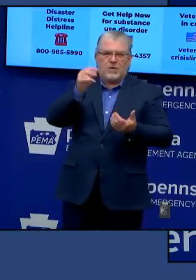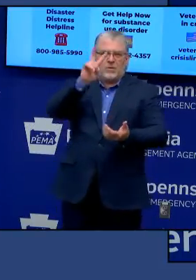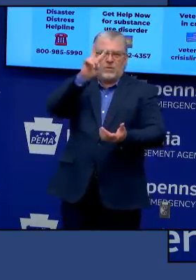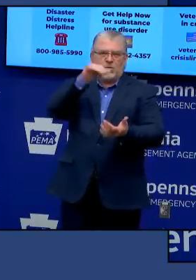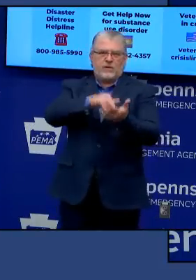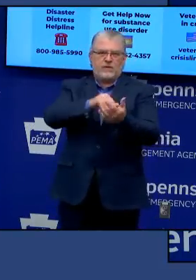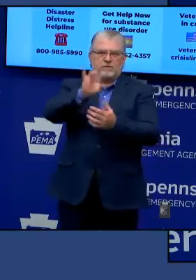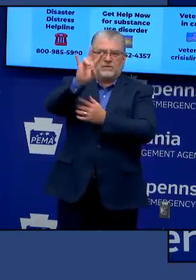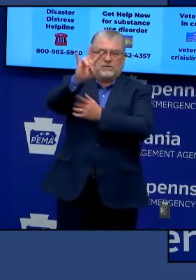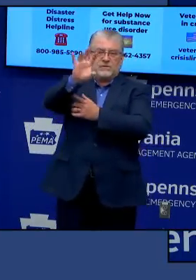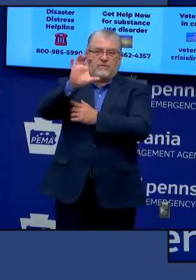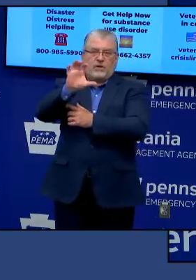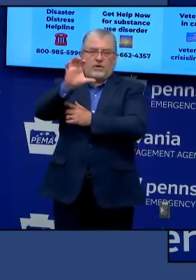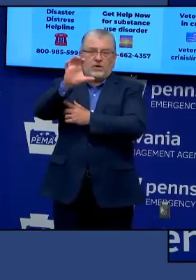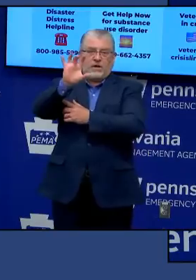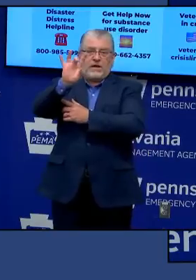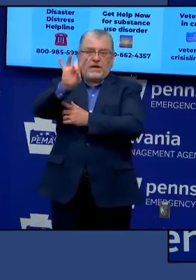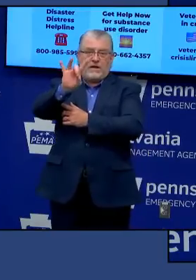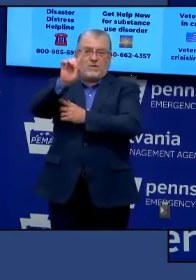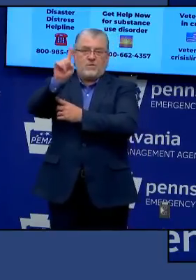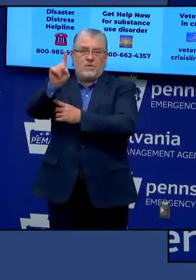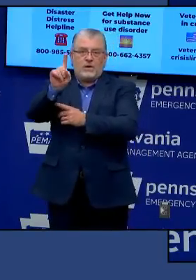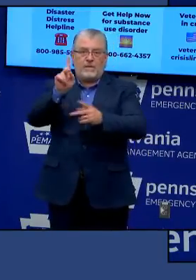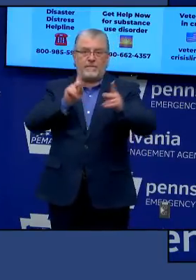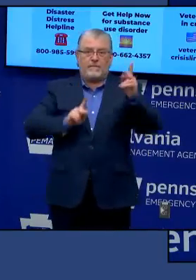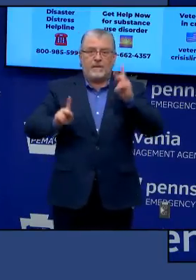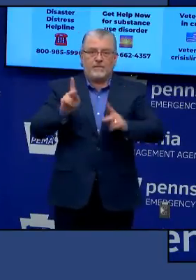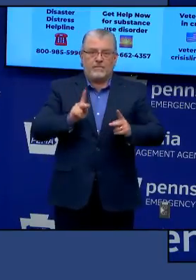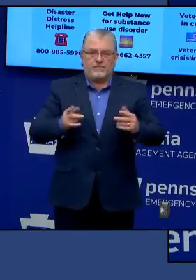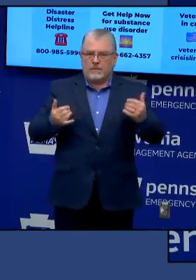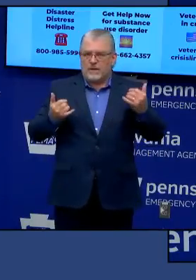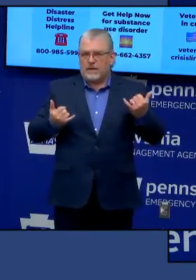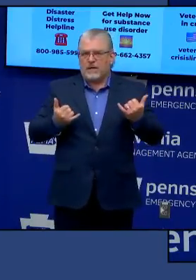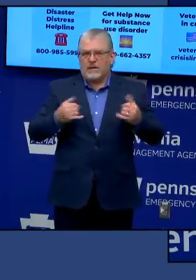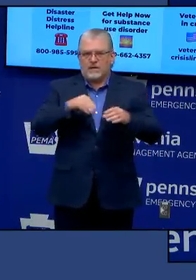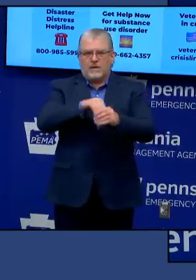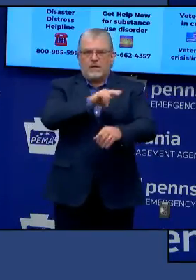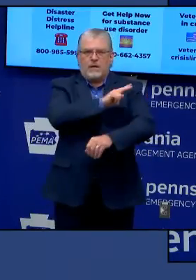2,781 patients are currently hospitalized due to COVID-19.